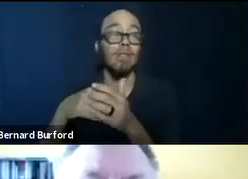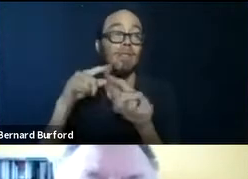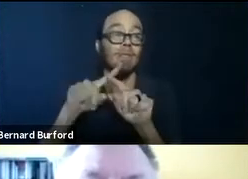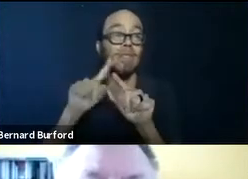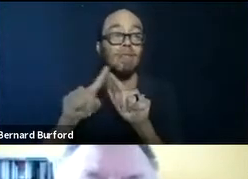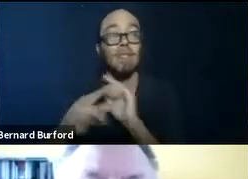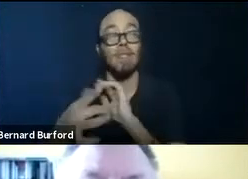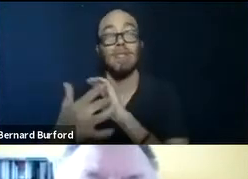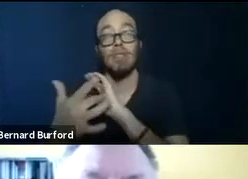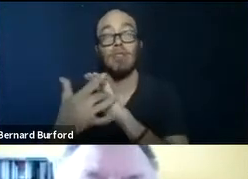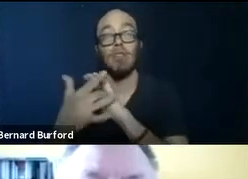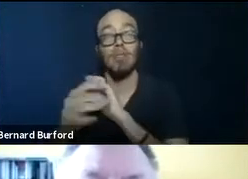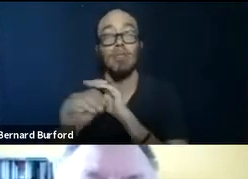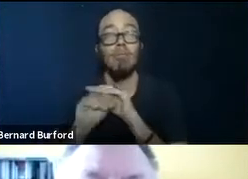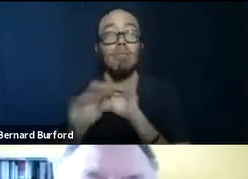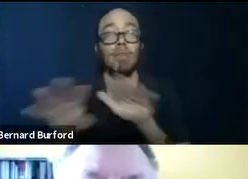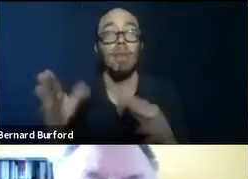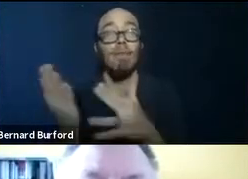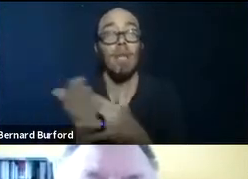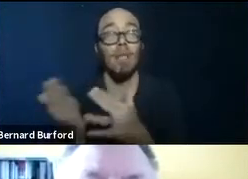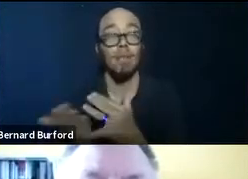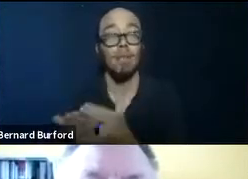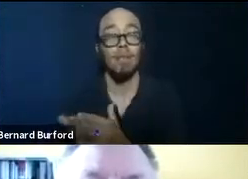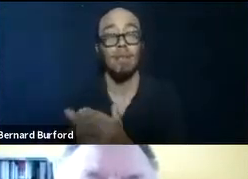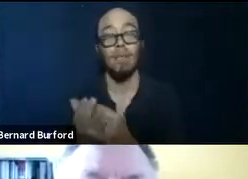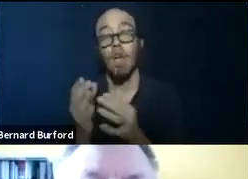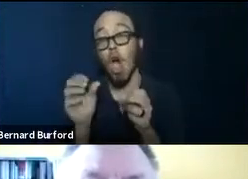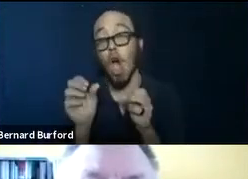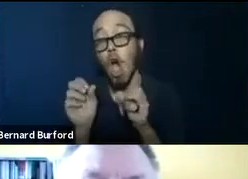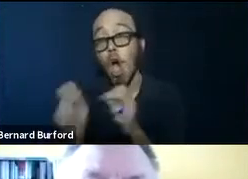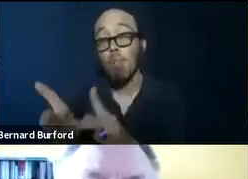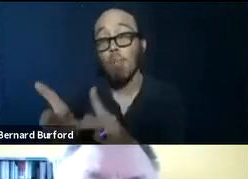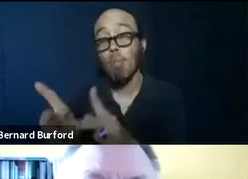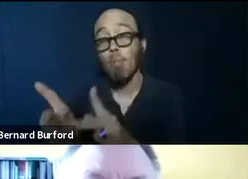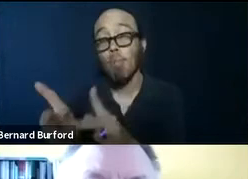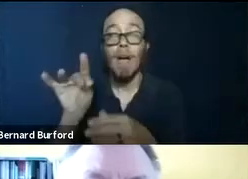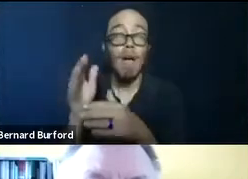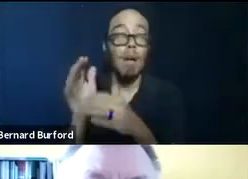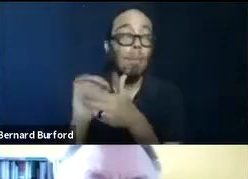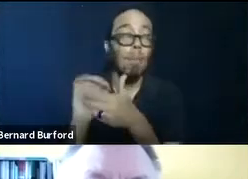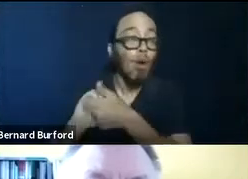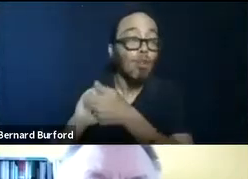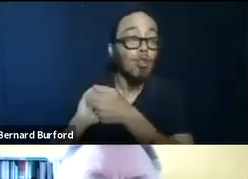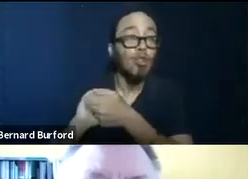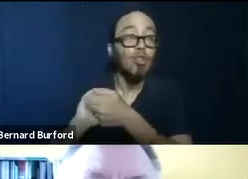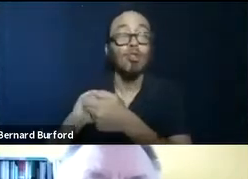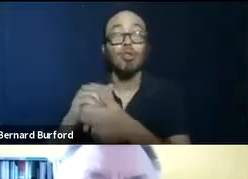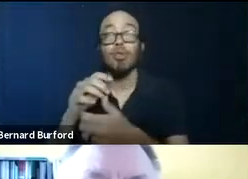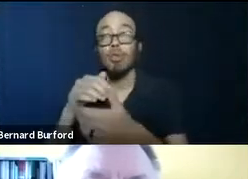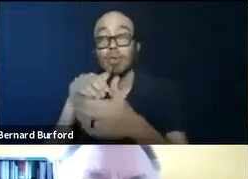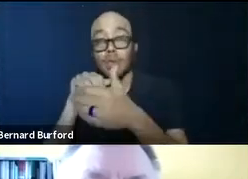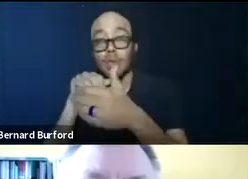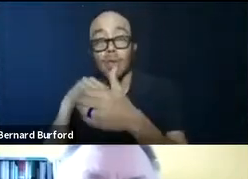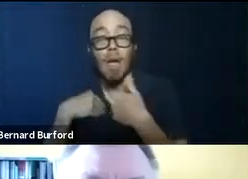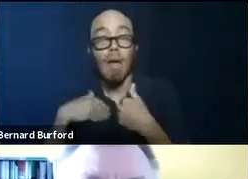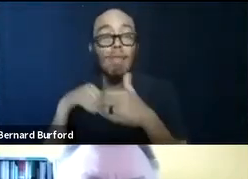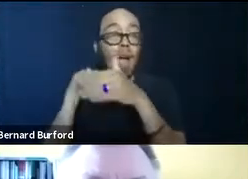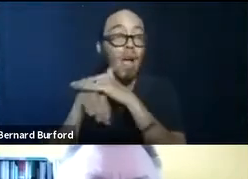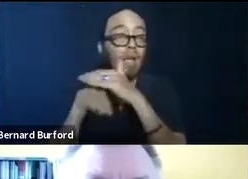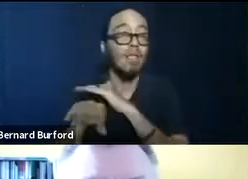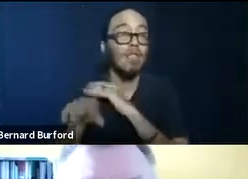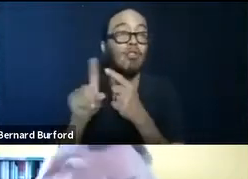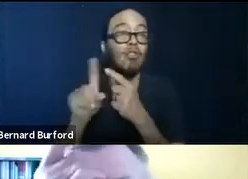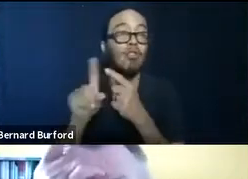files. The opportunities to find partners, have access to unique